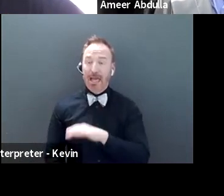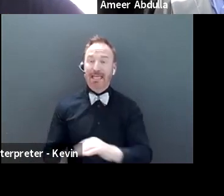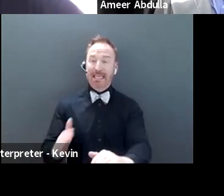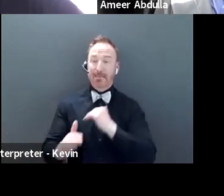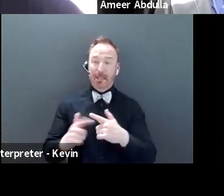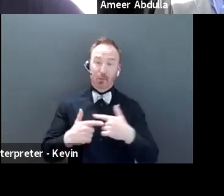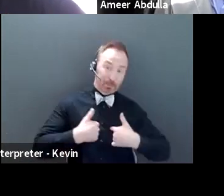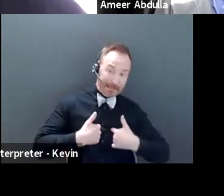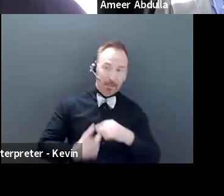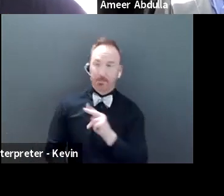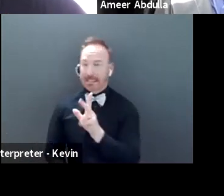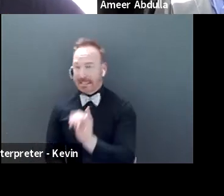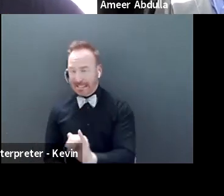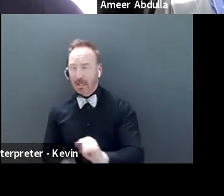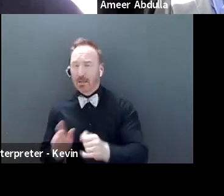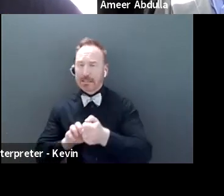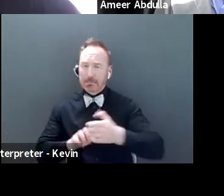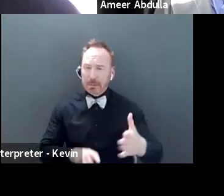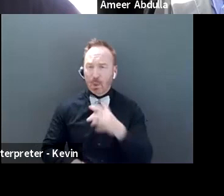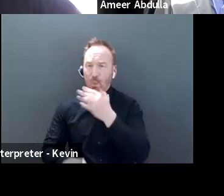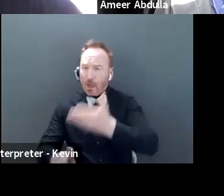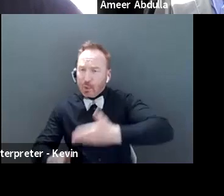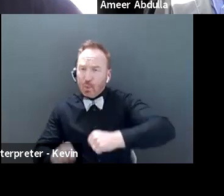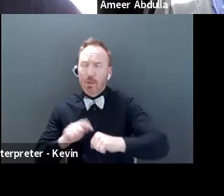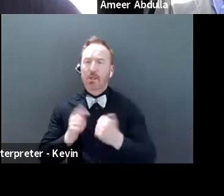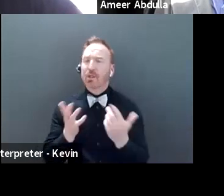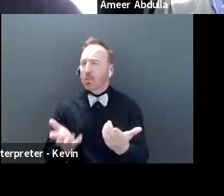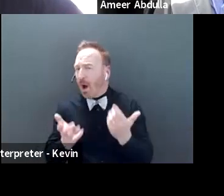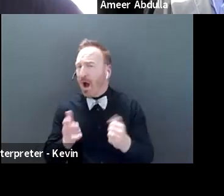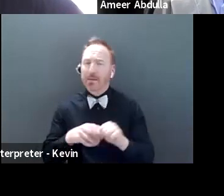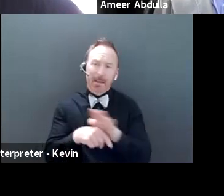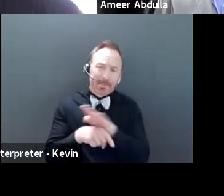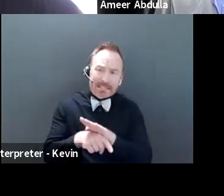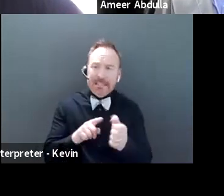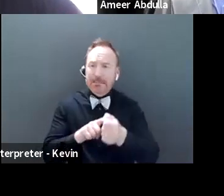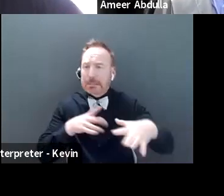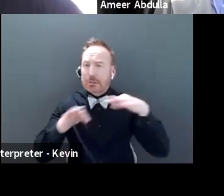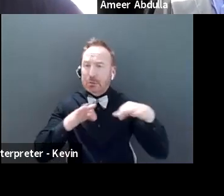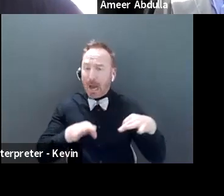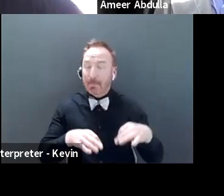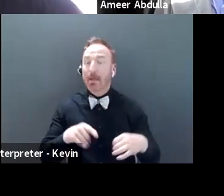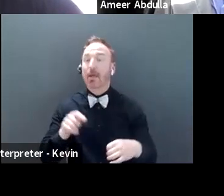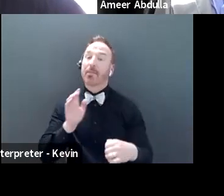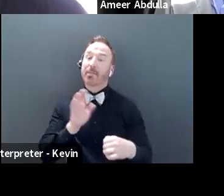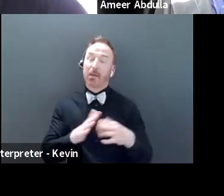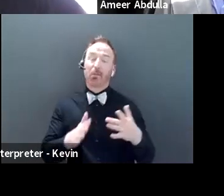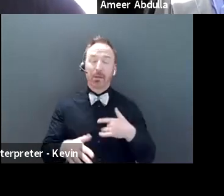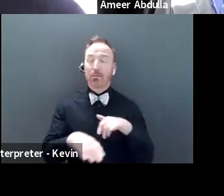of context as to who you are, what you're looking for, and what your business is if you have one, and then we can make that connection for